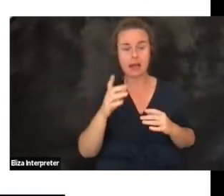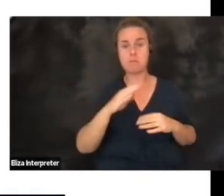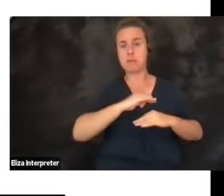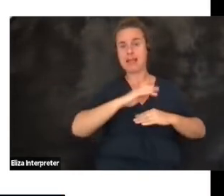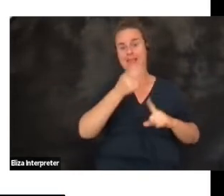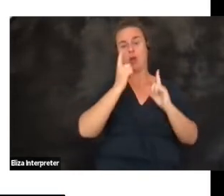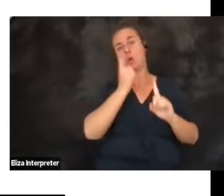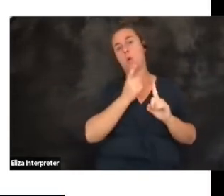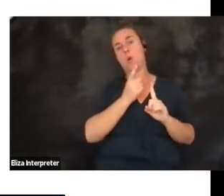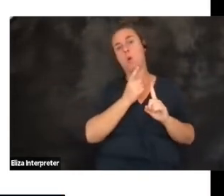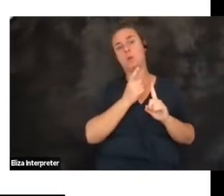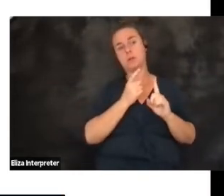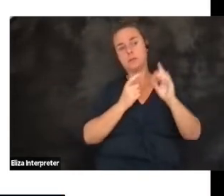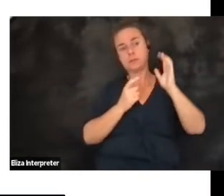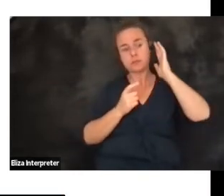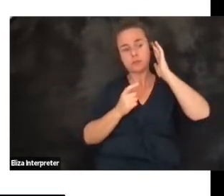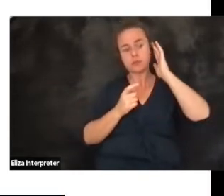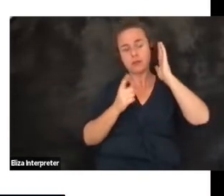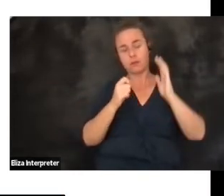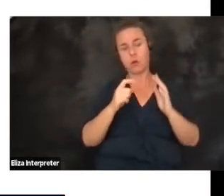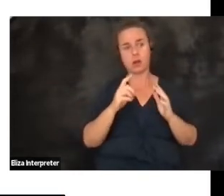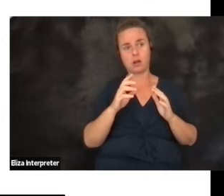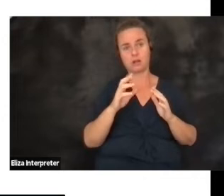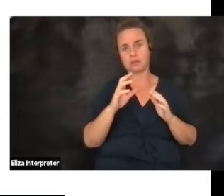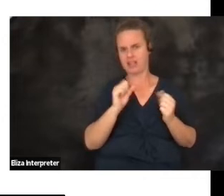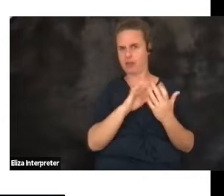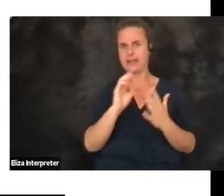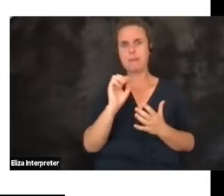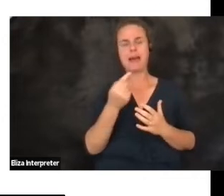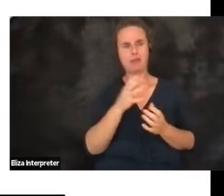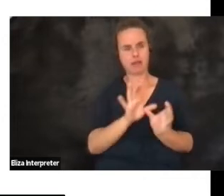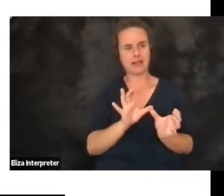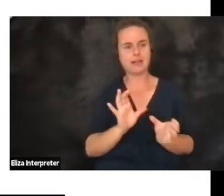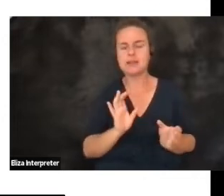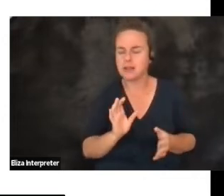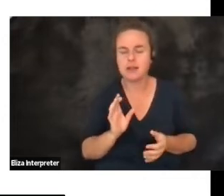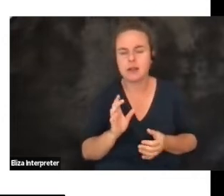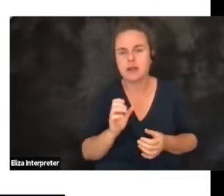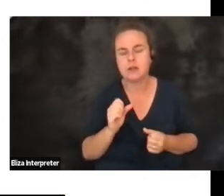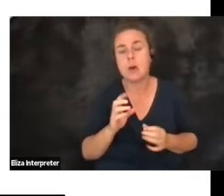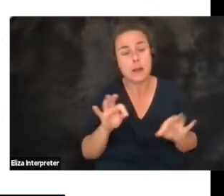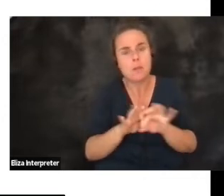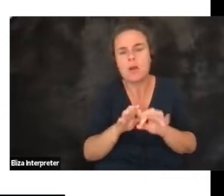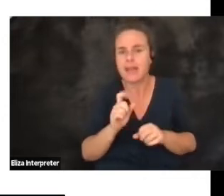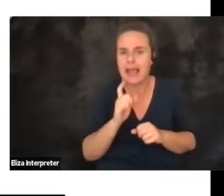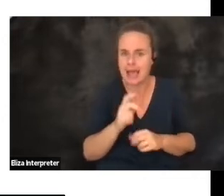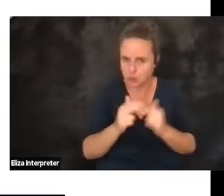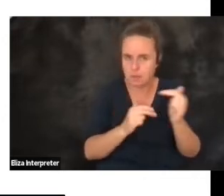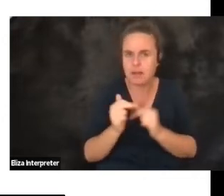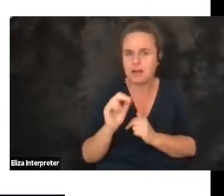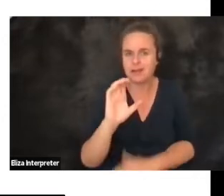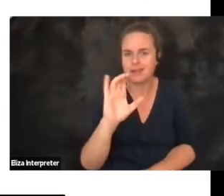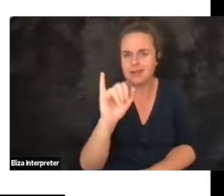last instead of re-entry into the system, those kinds of things. And importantly, they had to build civic engagement. These